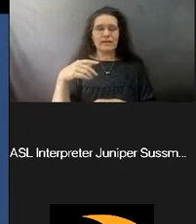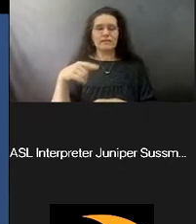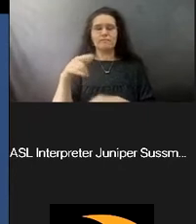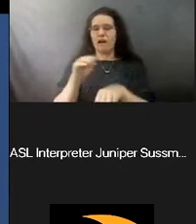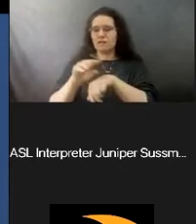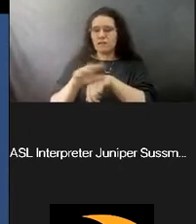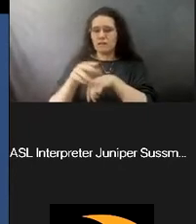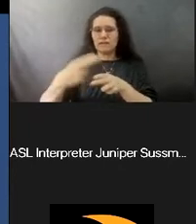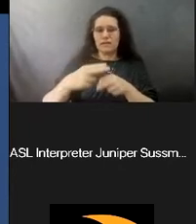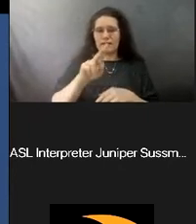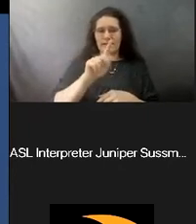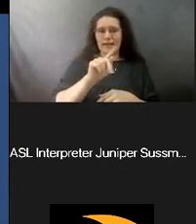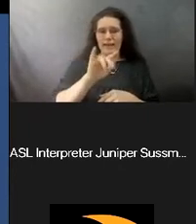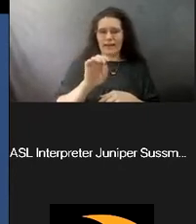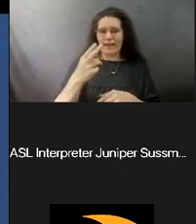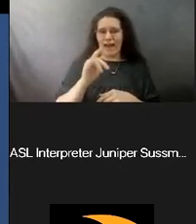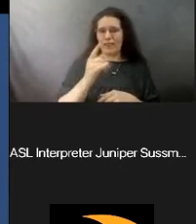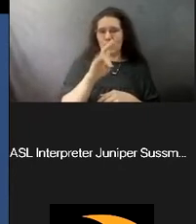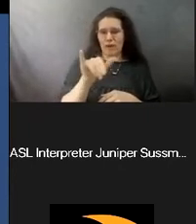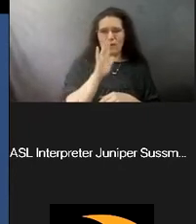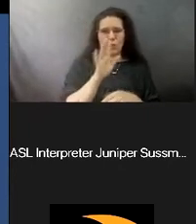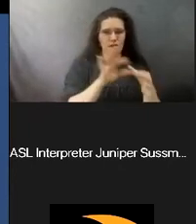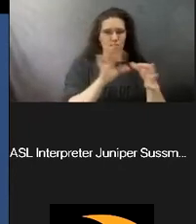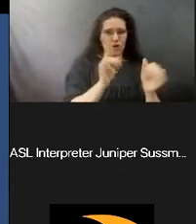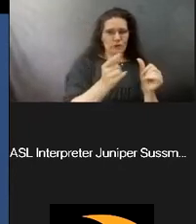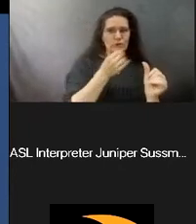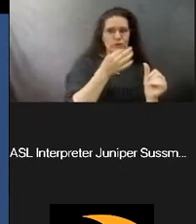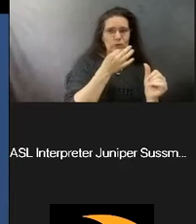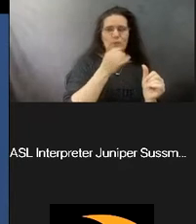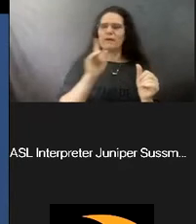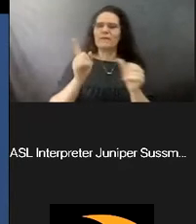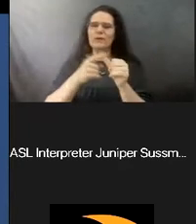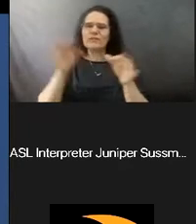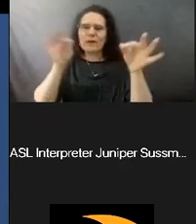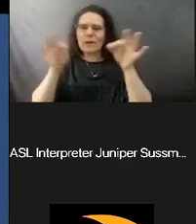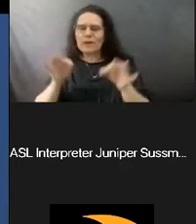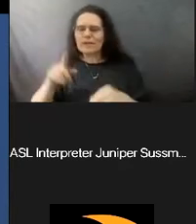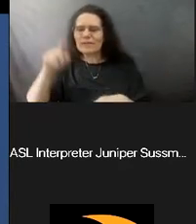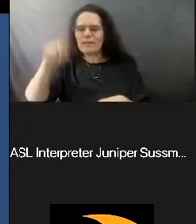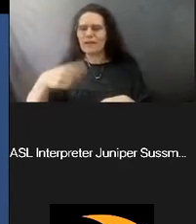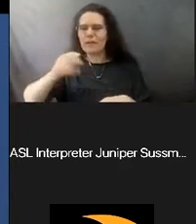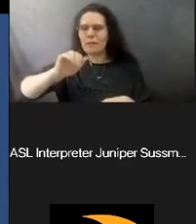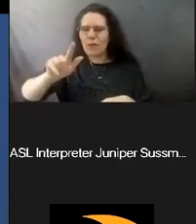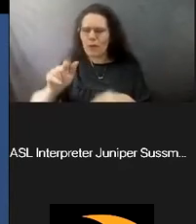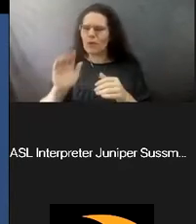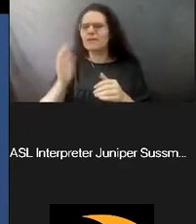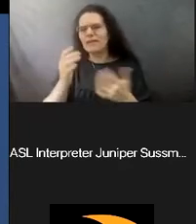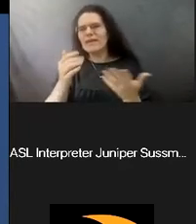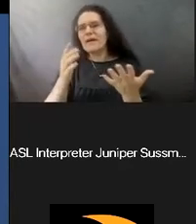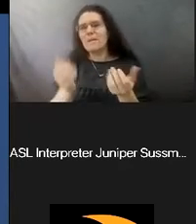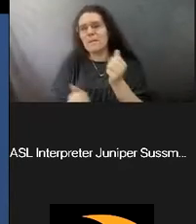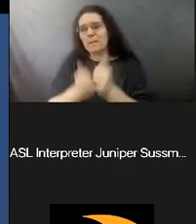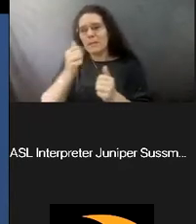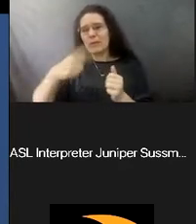let everyone know that most folks actually haven't, and this is unfortunate, had lunch yet. Most folks in the audience are in fact from civil